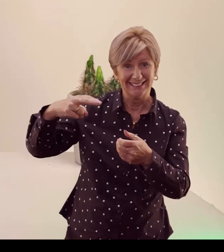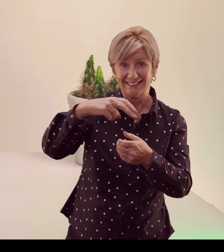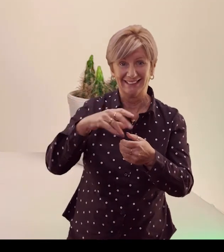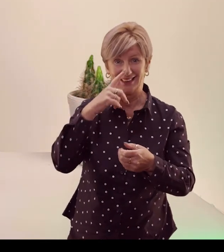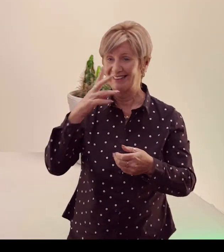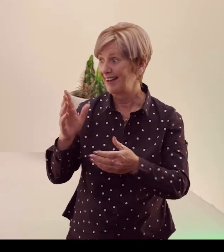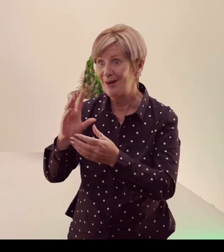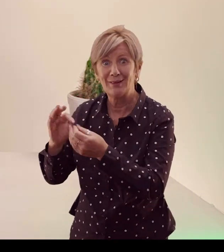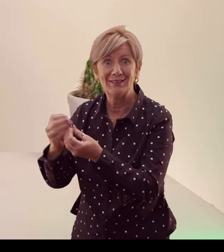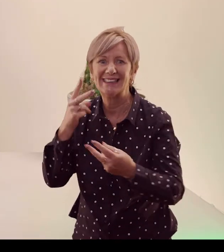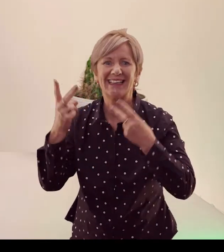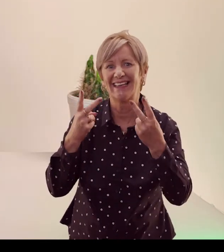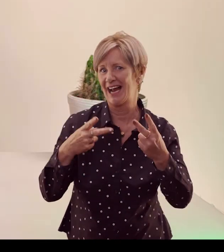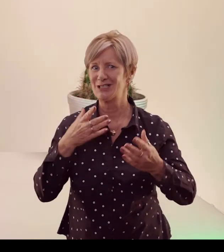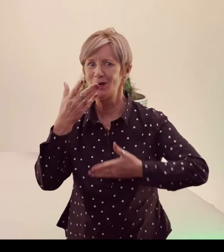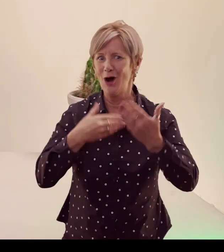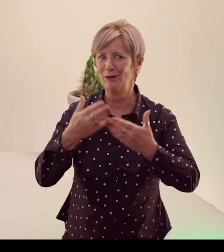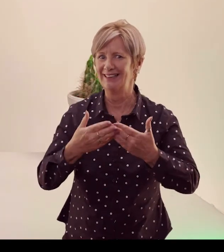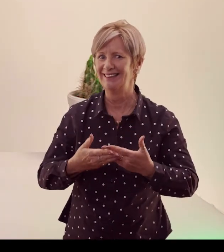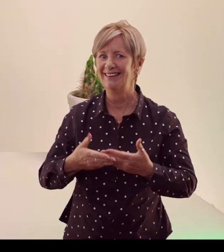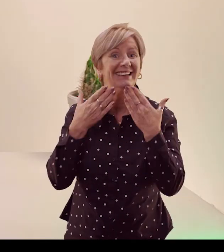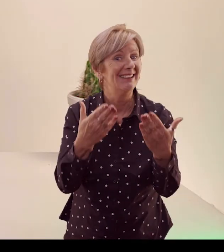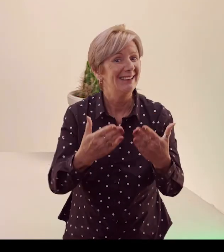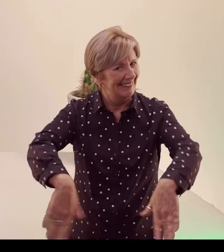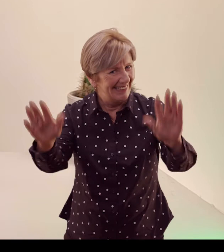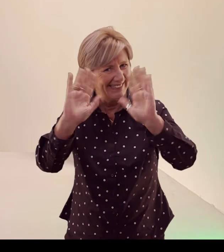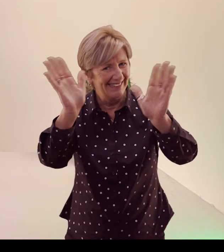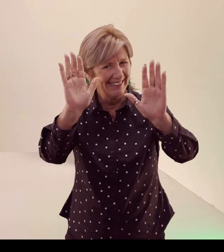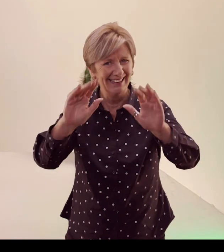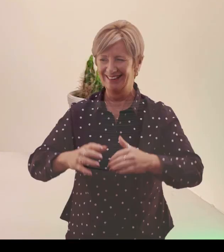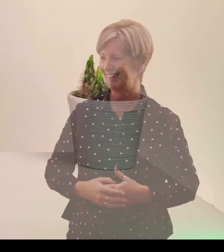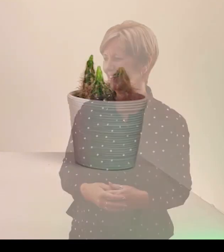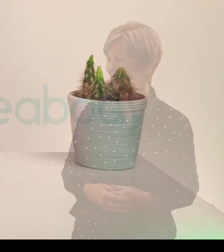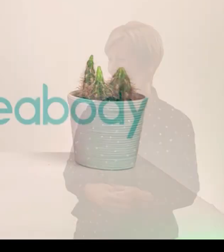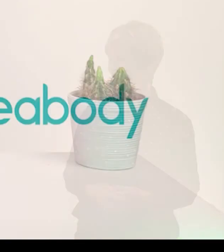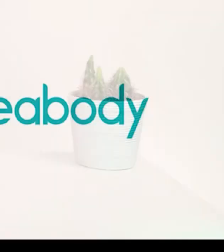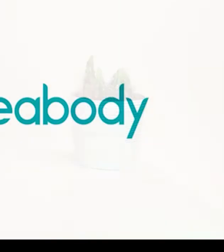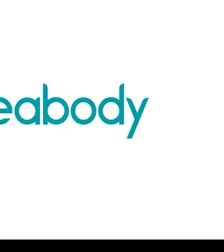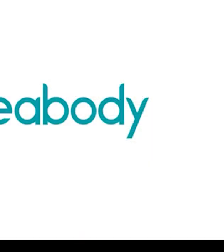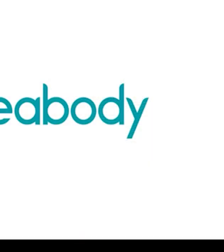in with our singing and stories. Thank you. Goodbye.